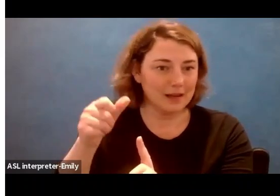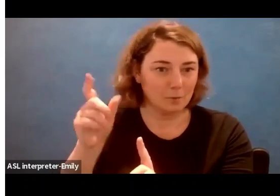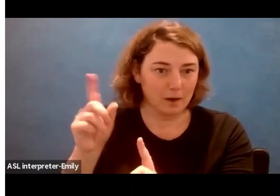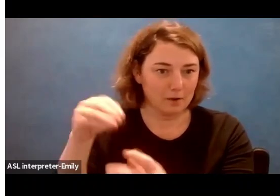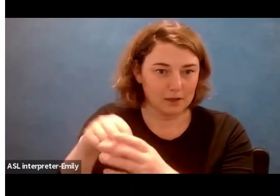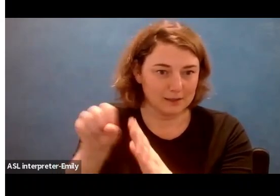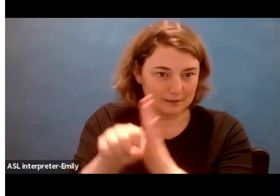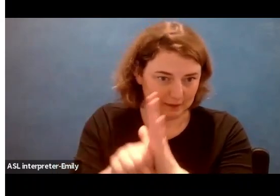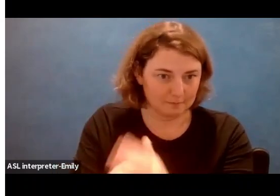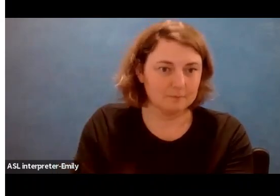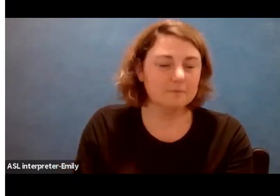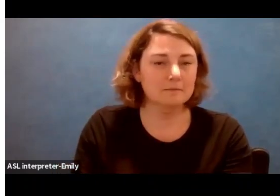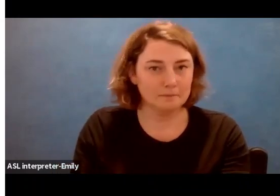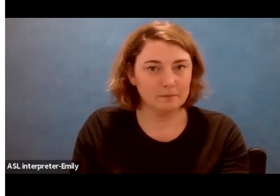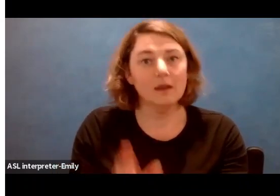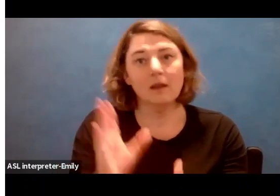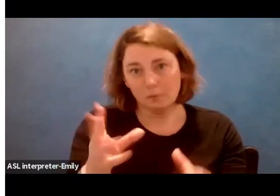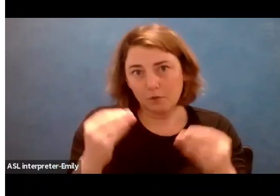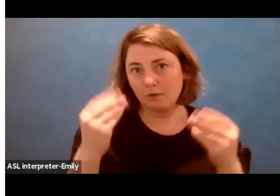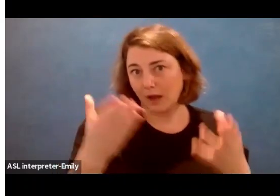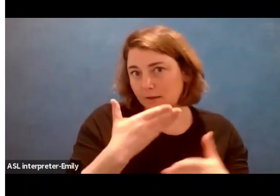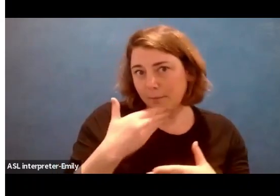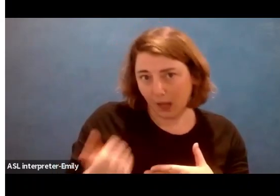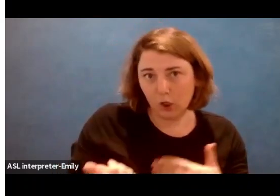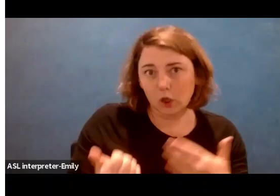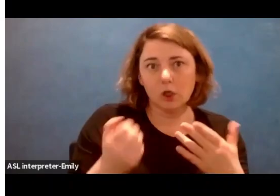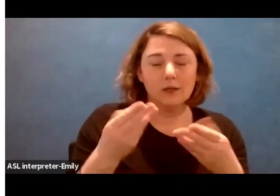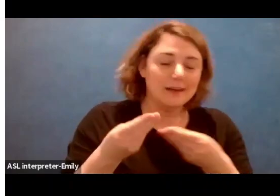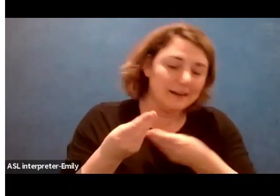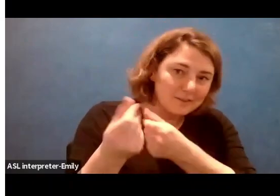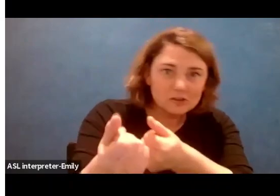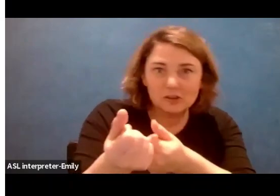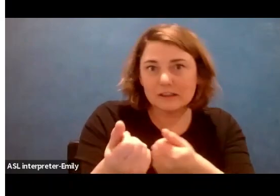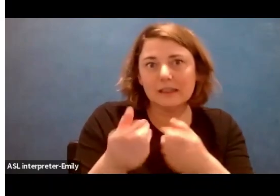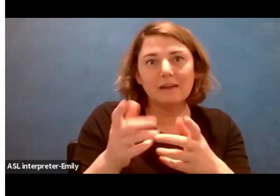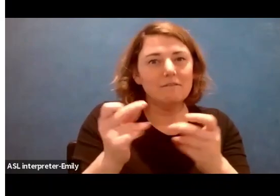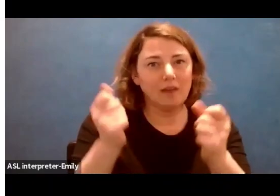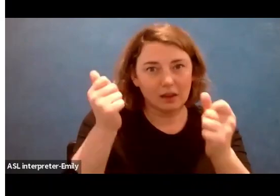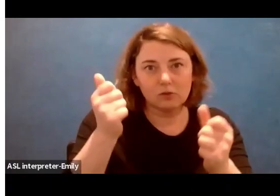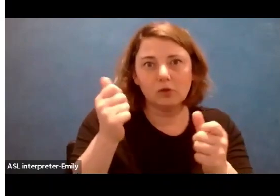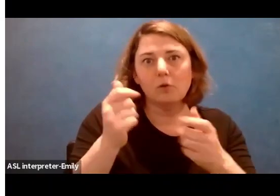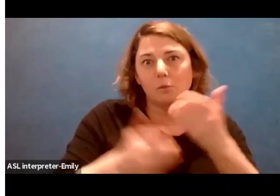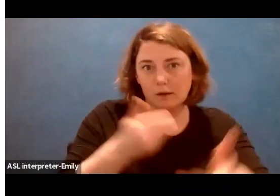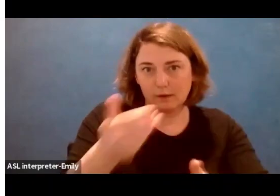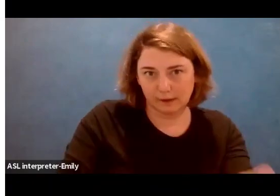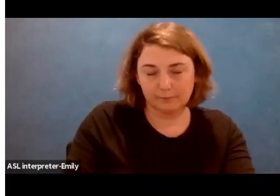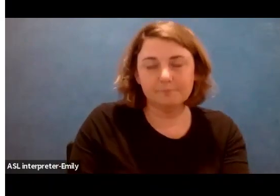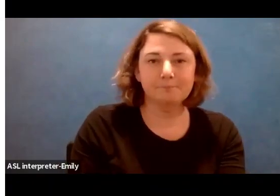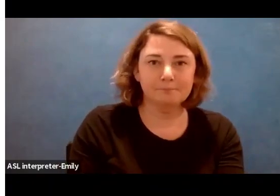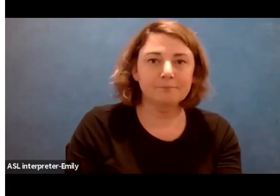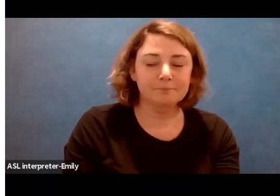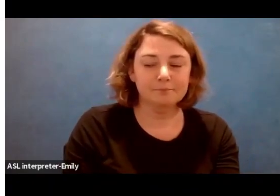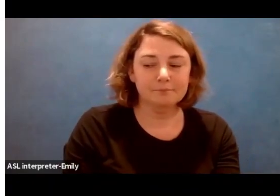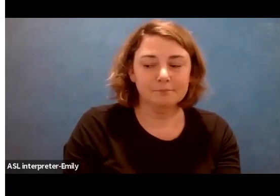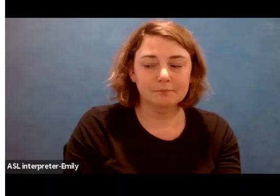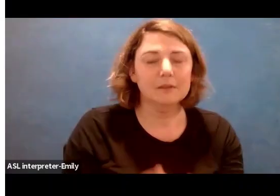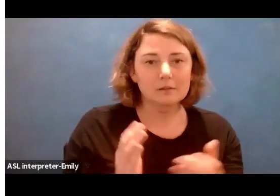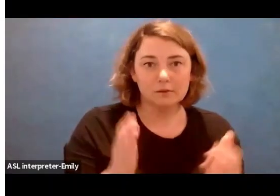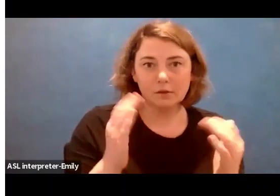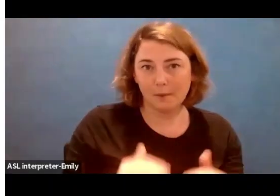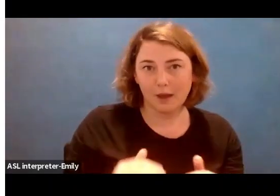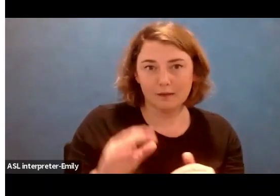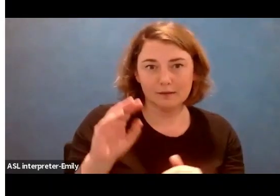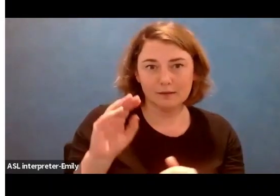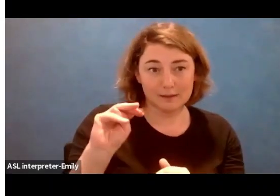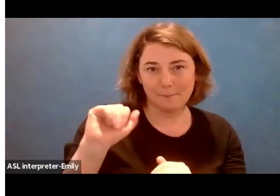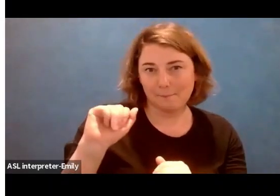the state. It provides better efficiency and faster processing. So we can go past the